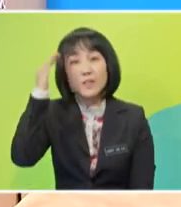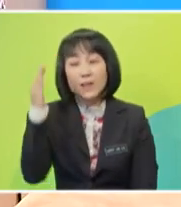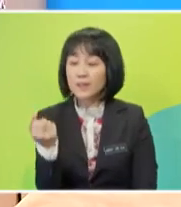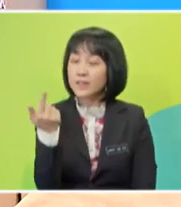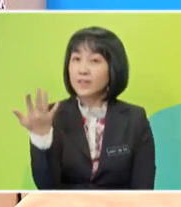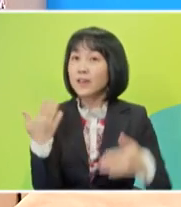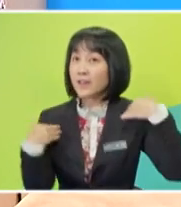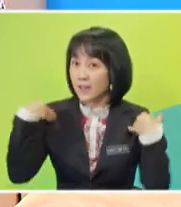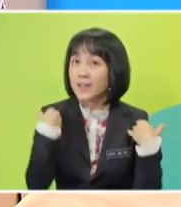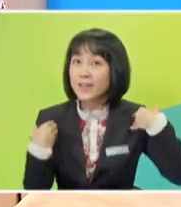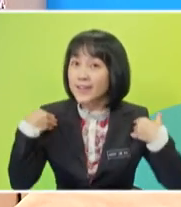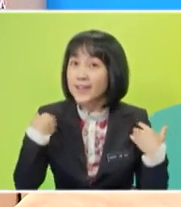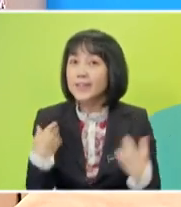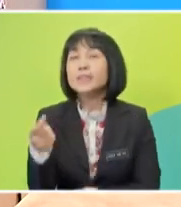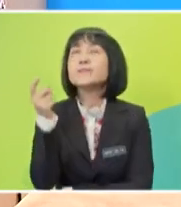animals already,